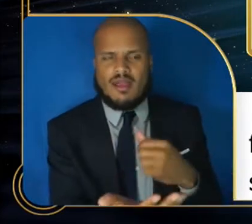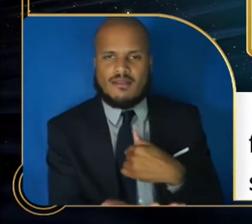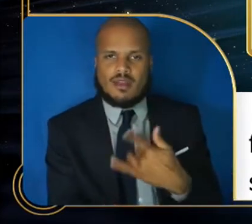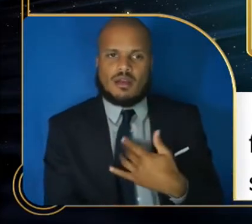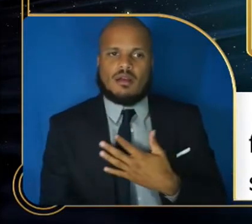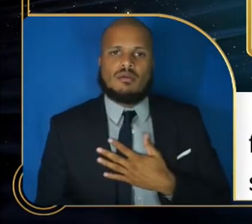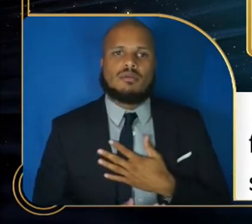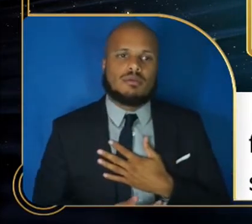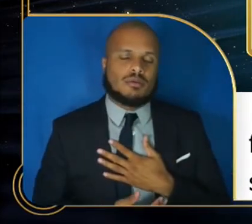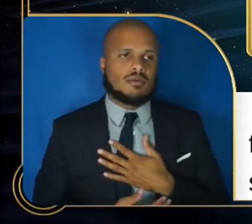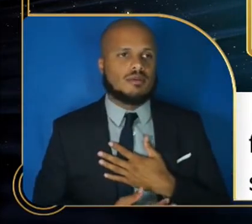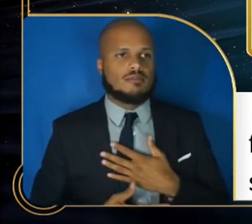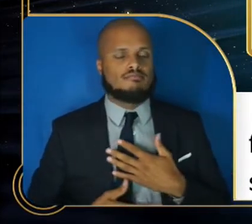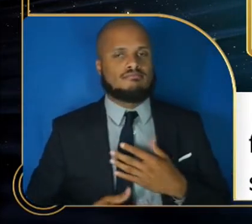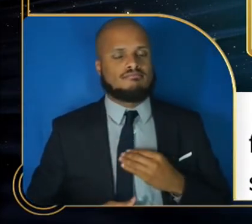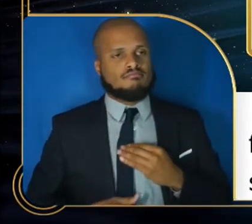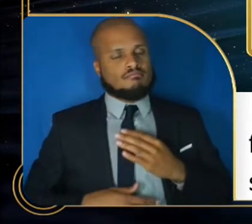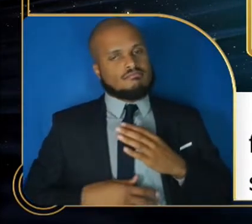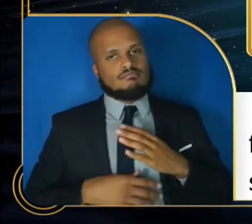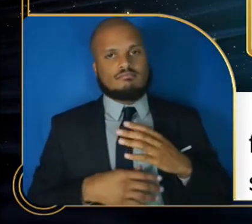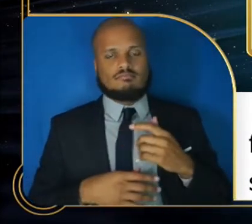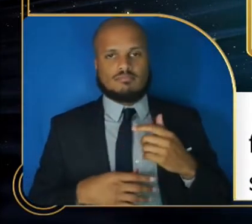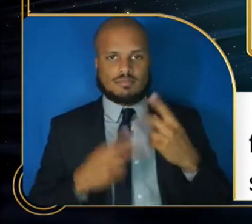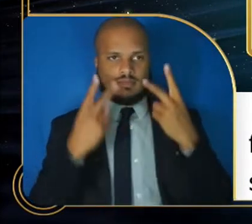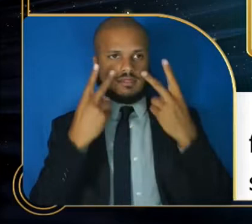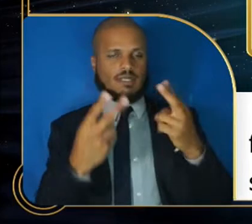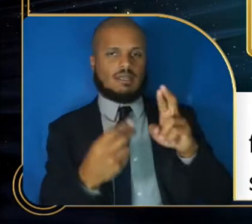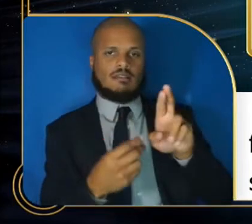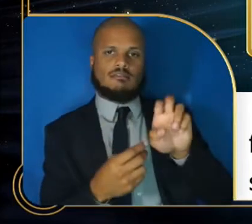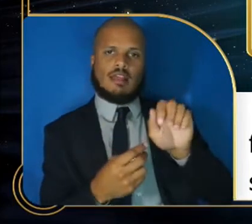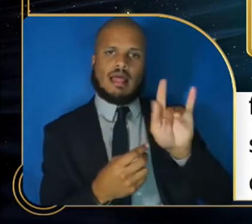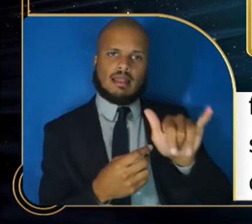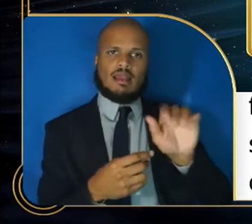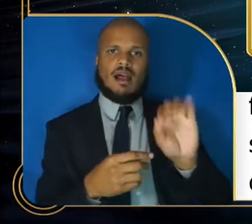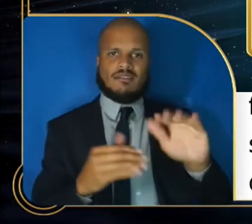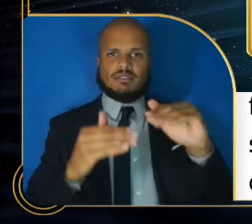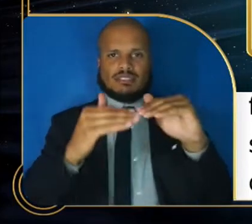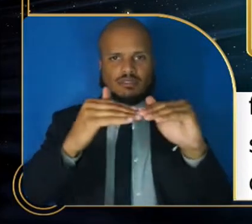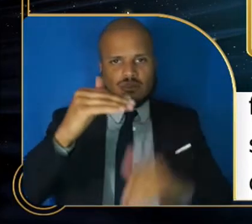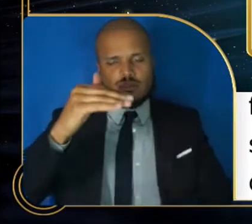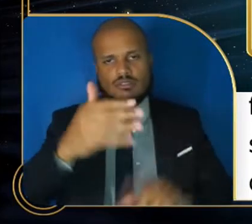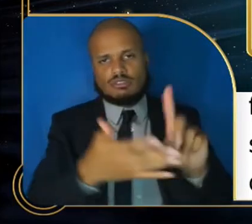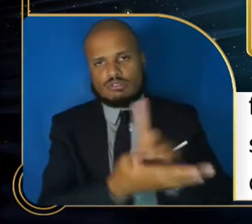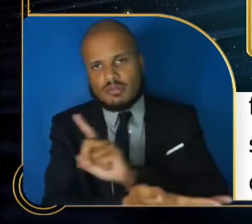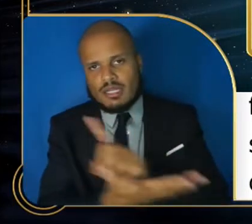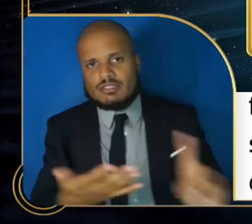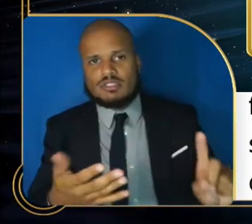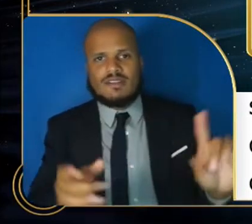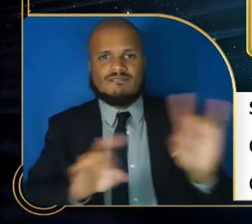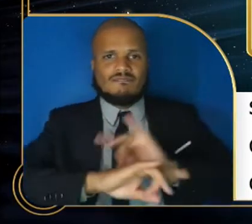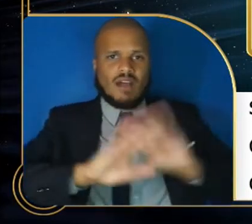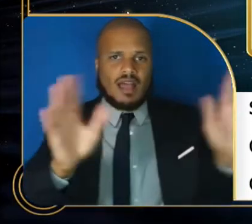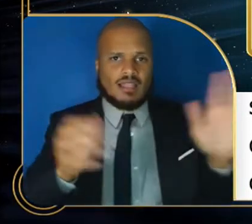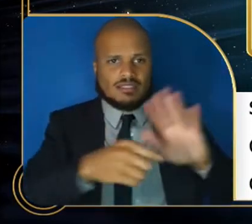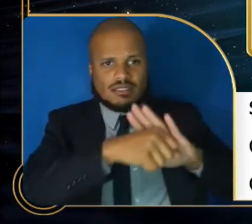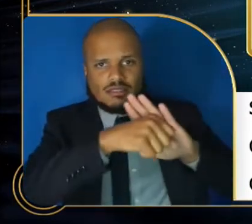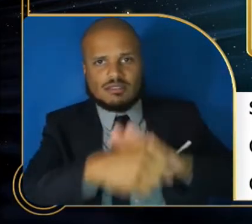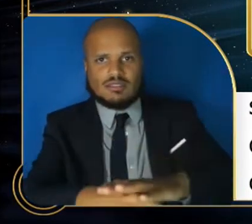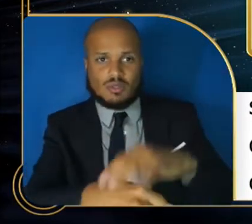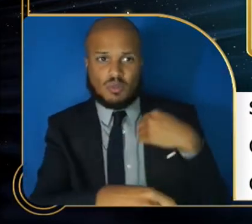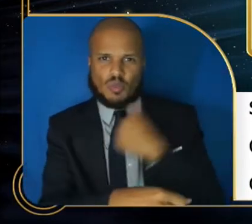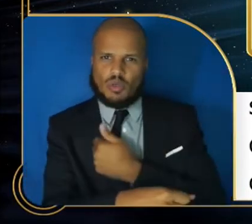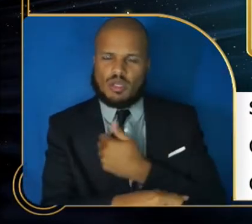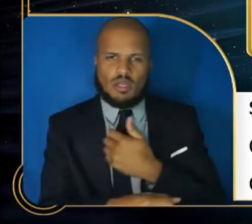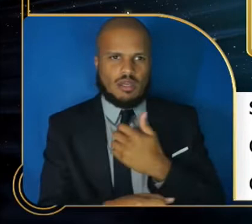the reality of the discrimination, the violence, the oppression that our community members face. We're so often